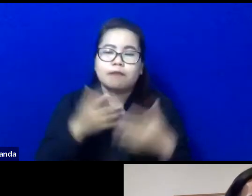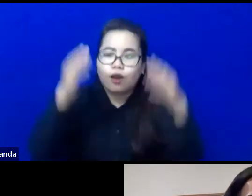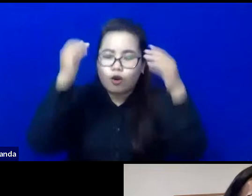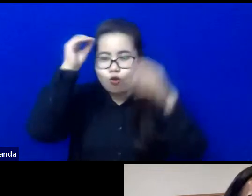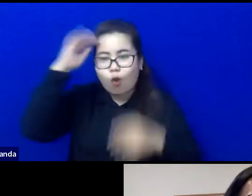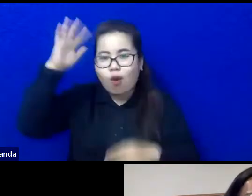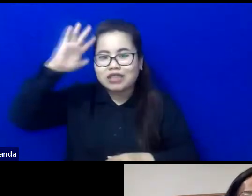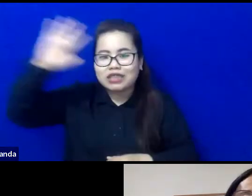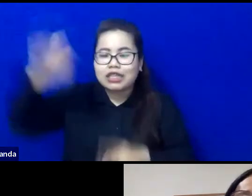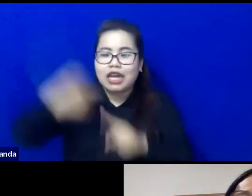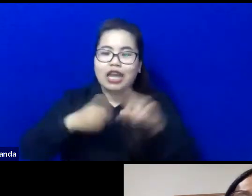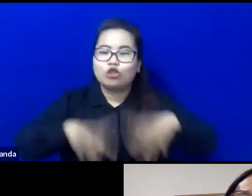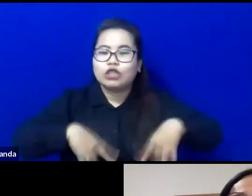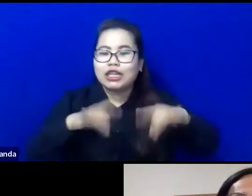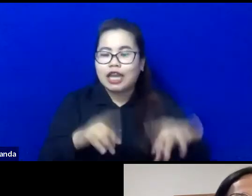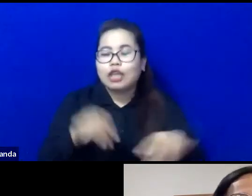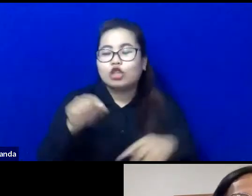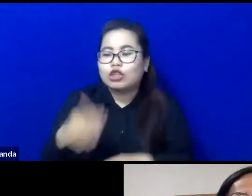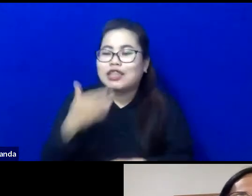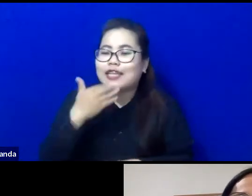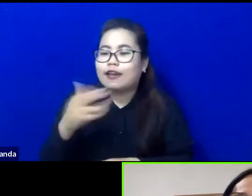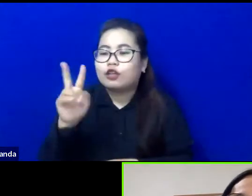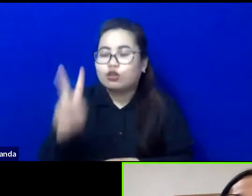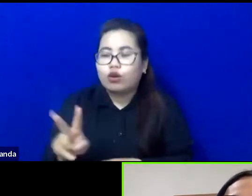Yeah, no, terima kasih.